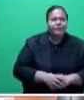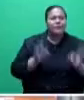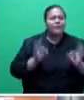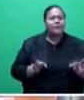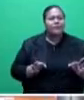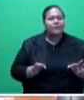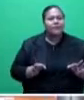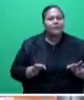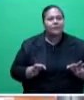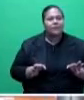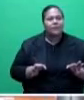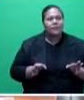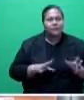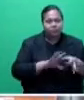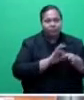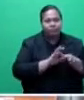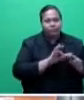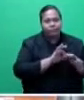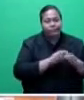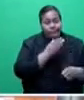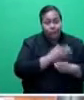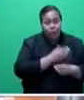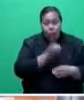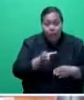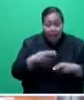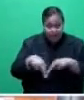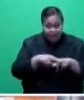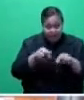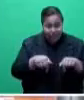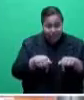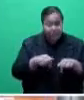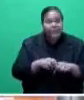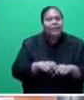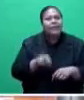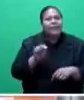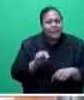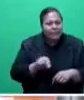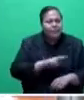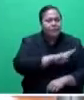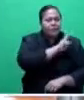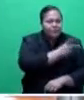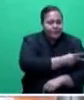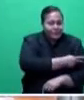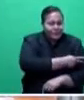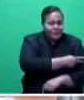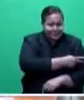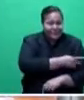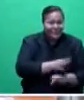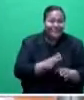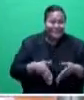decided unilaterally the workers of Fiji needed paternity leave, which is a recognition